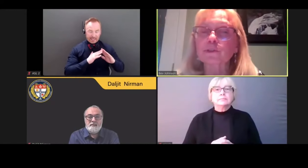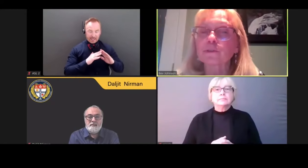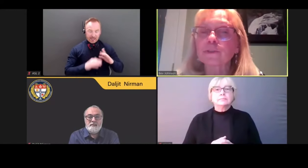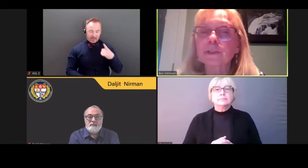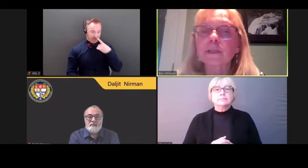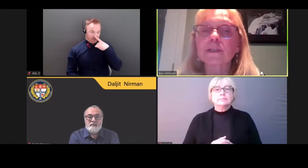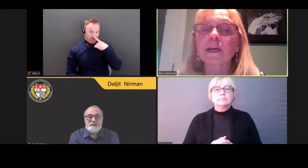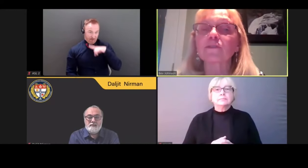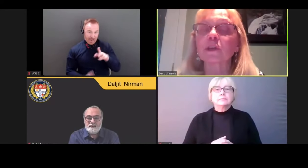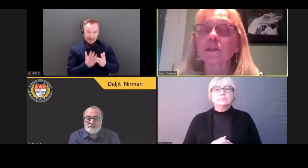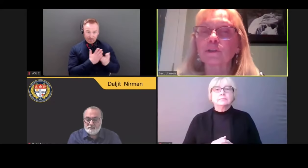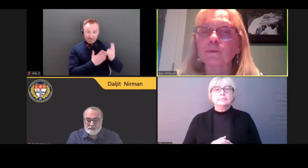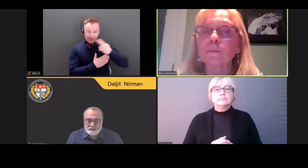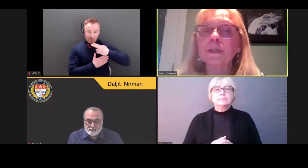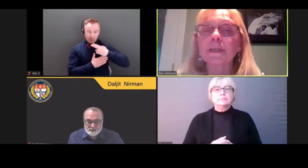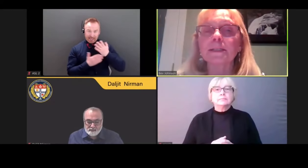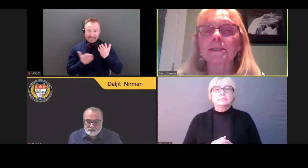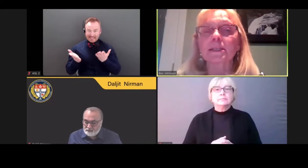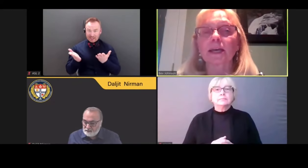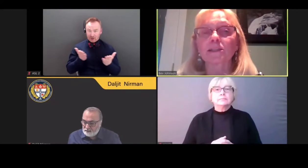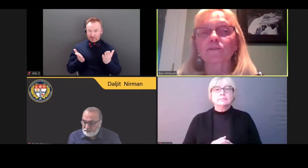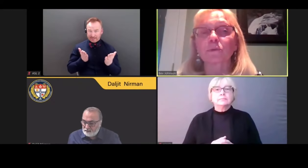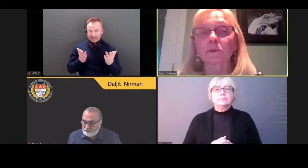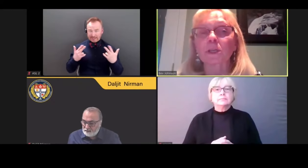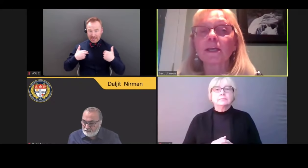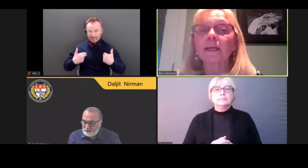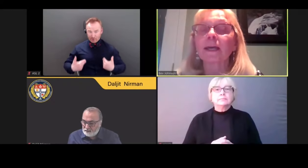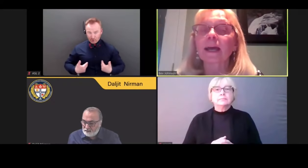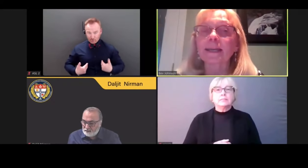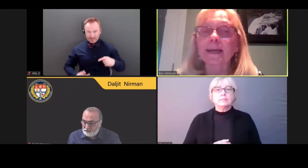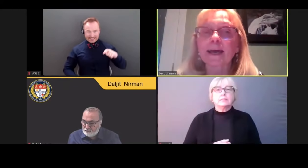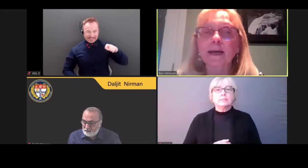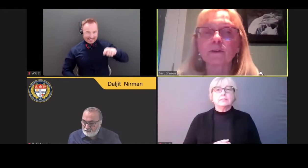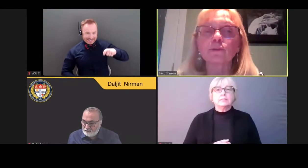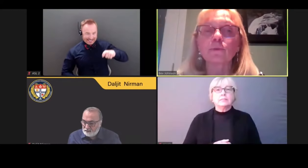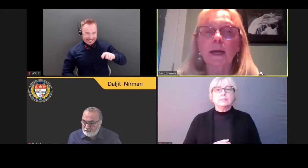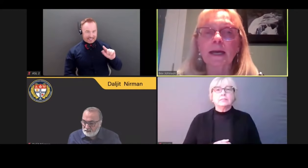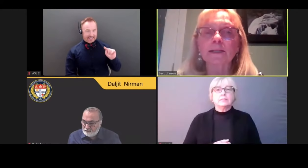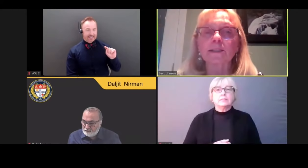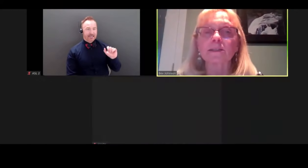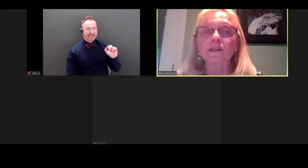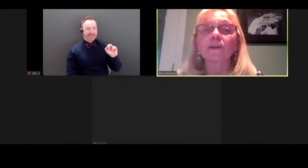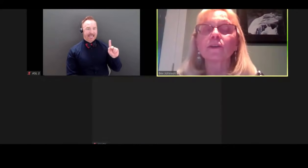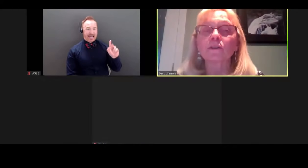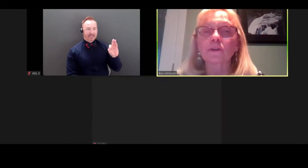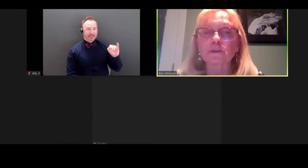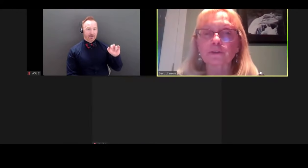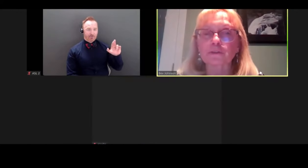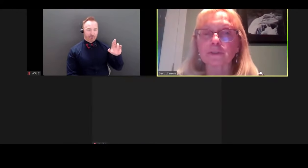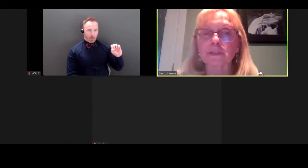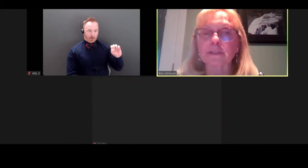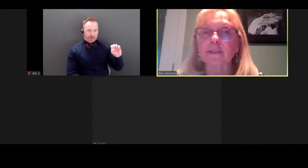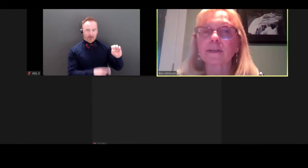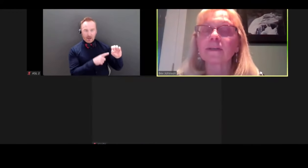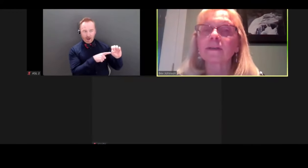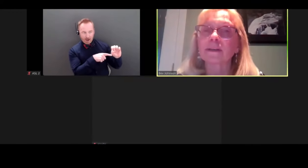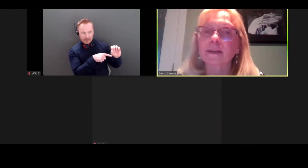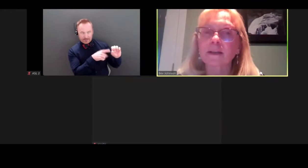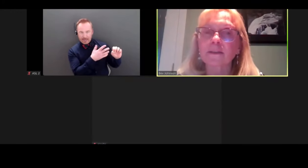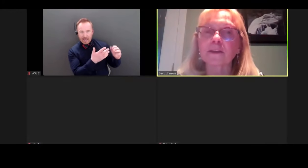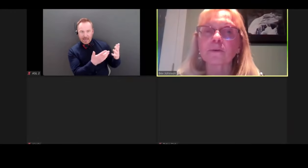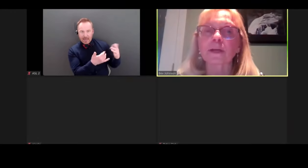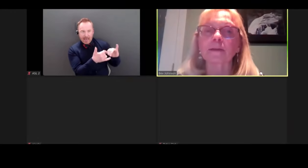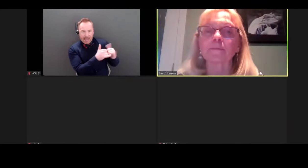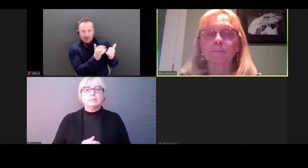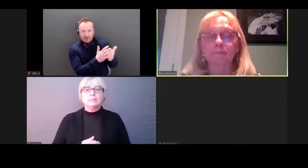the services of the Human Needs Task Force and how to access their services?